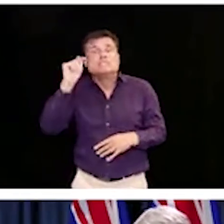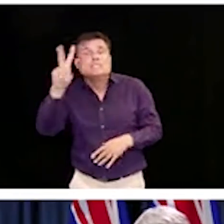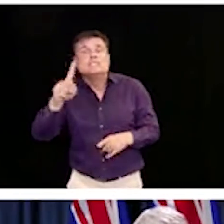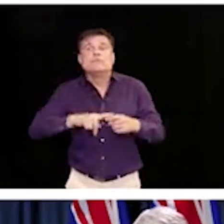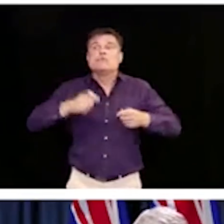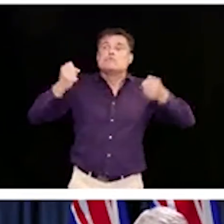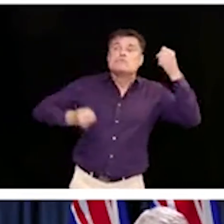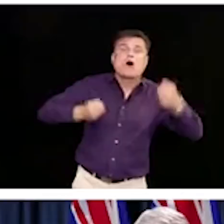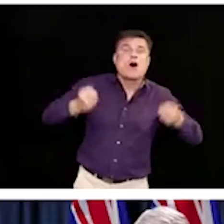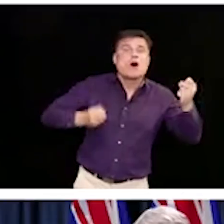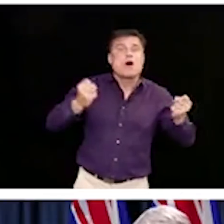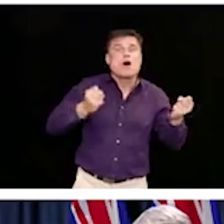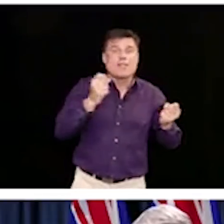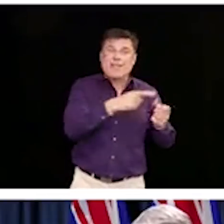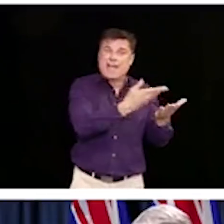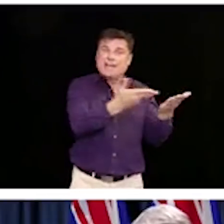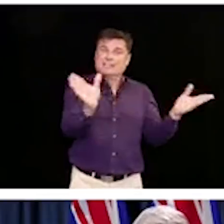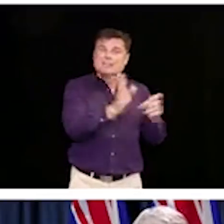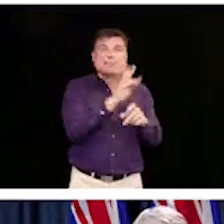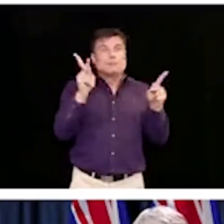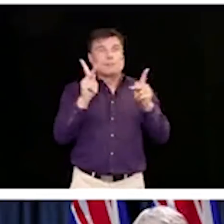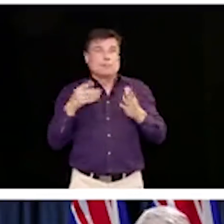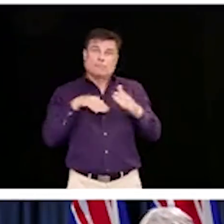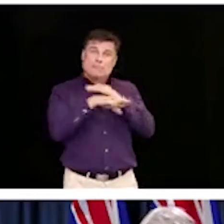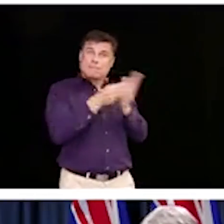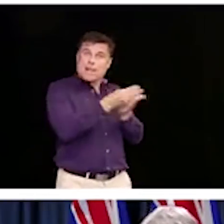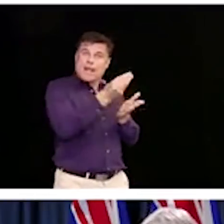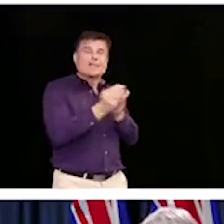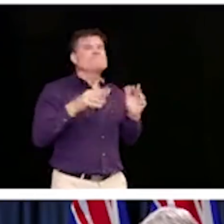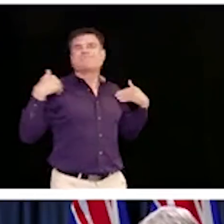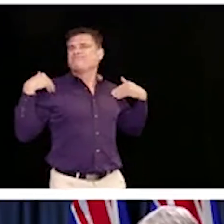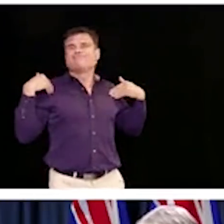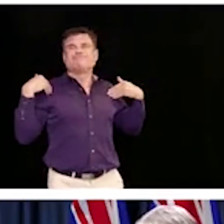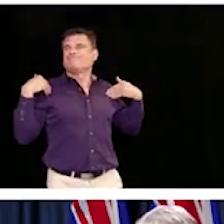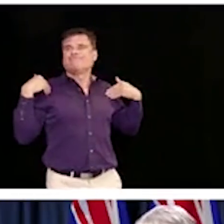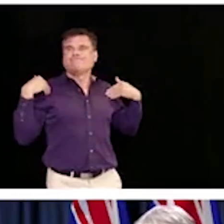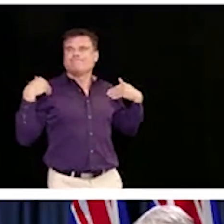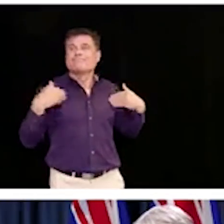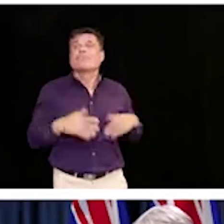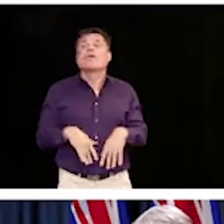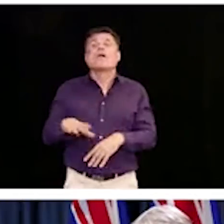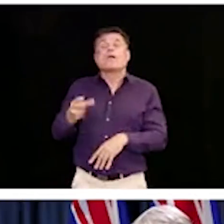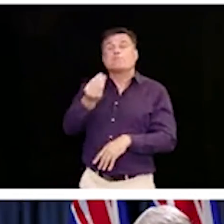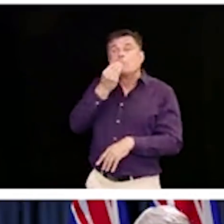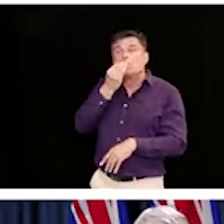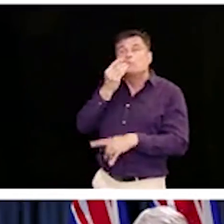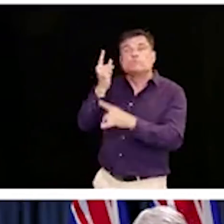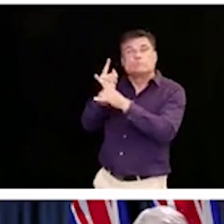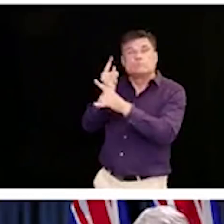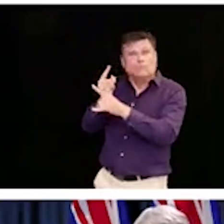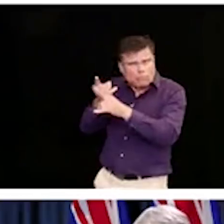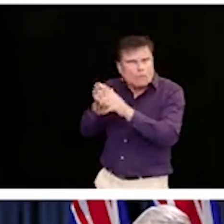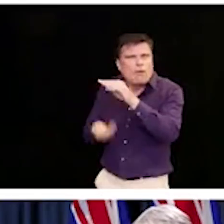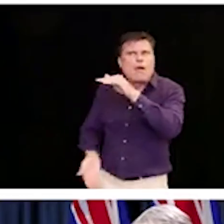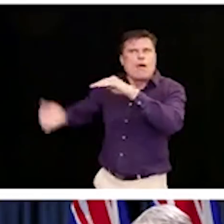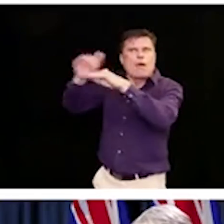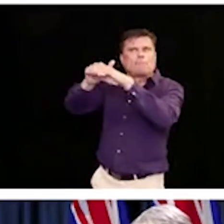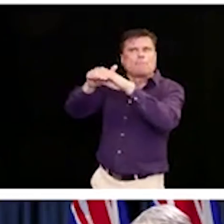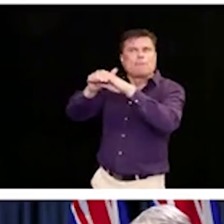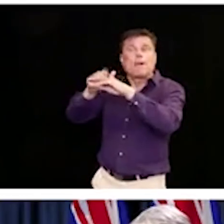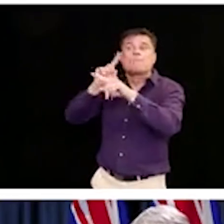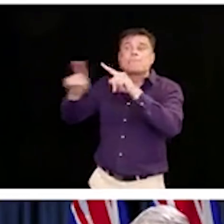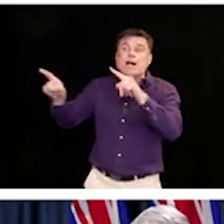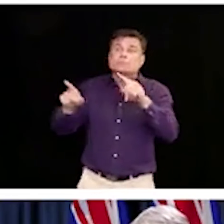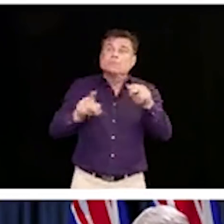motor vehicles. We have seen the sale of some items, food and beverages, has been significantly higher, but certainly the